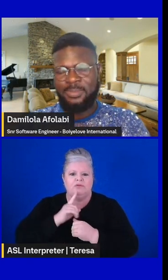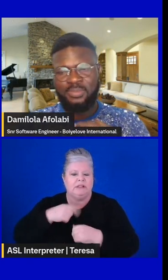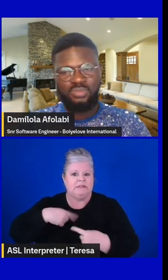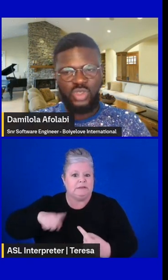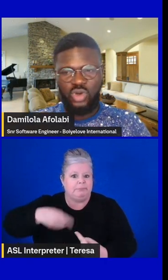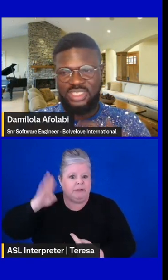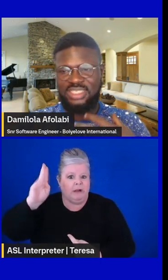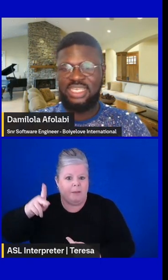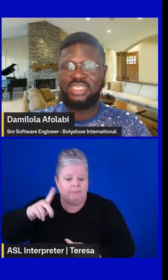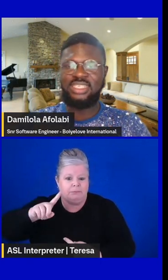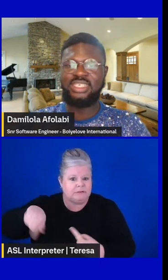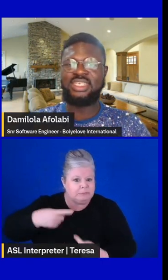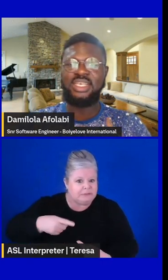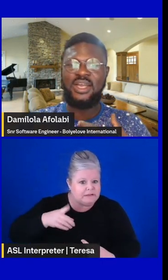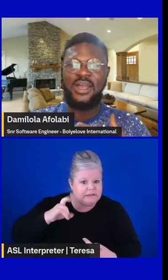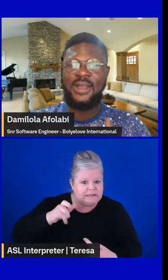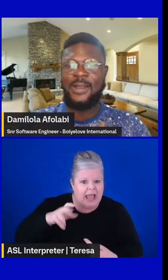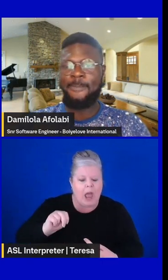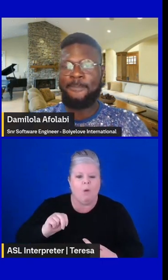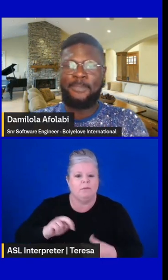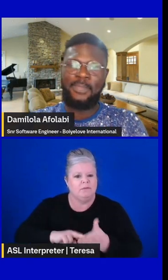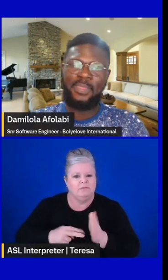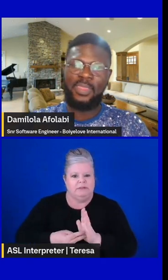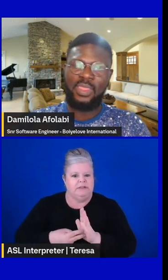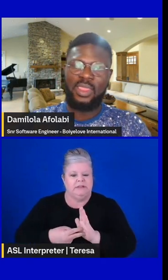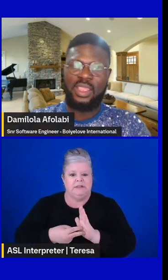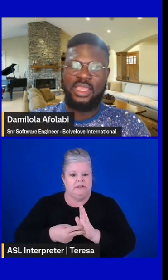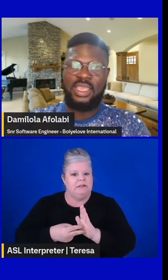making them consistently